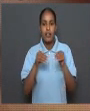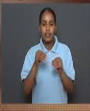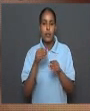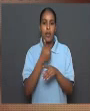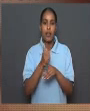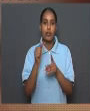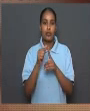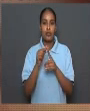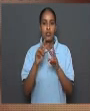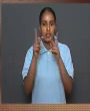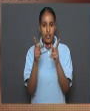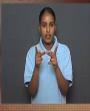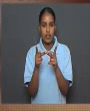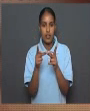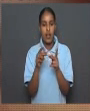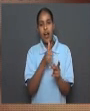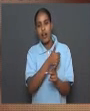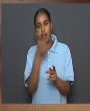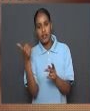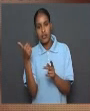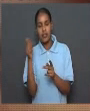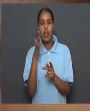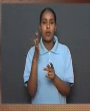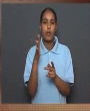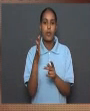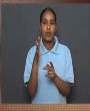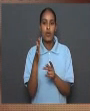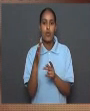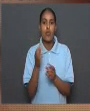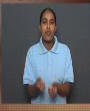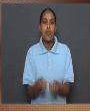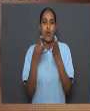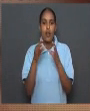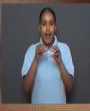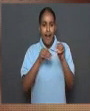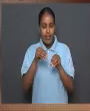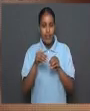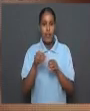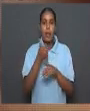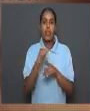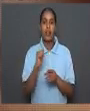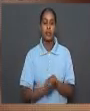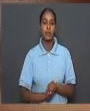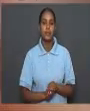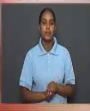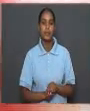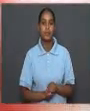metal onto the surface of another type of more active metal.